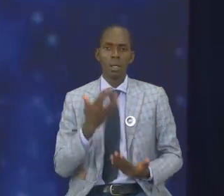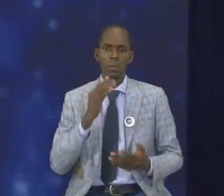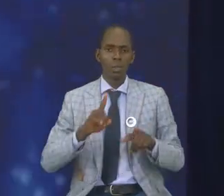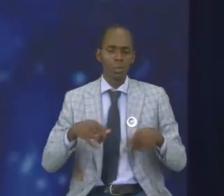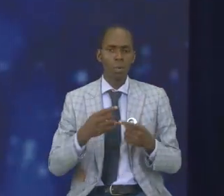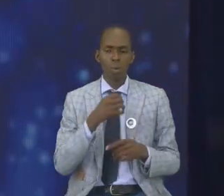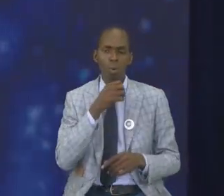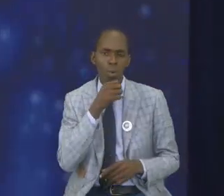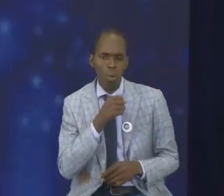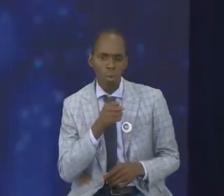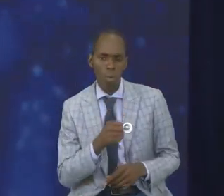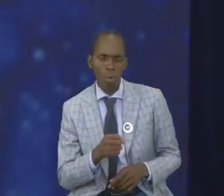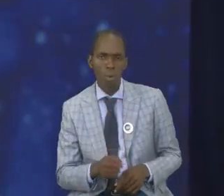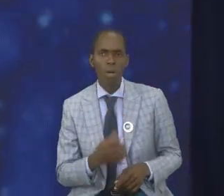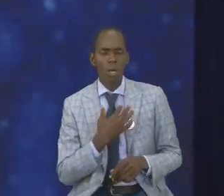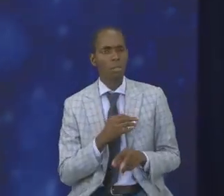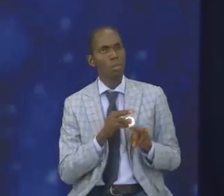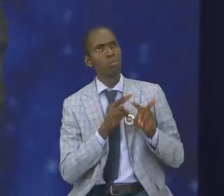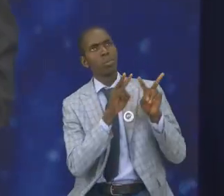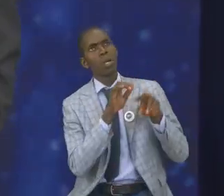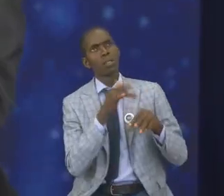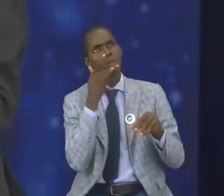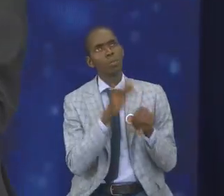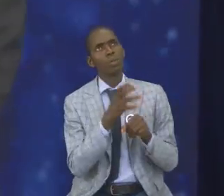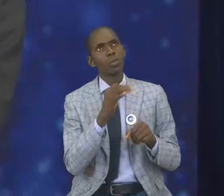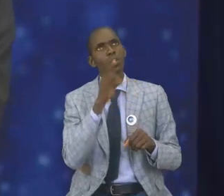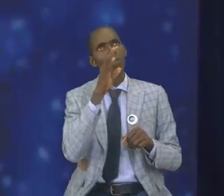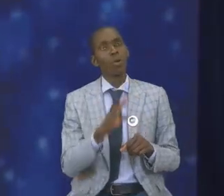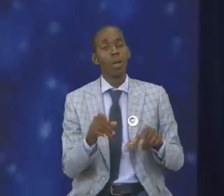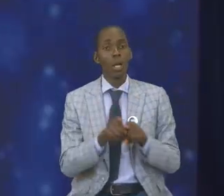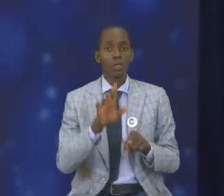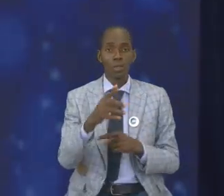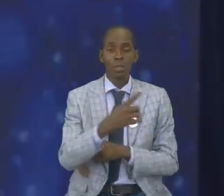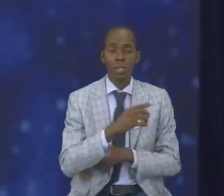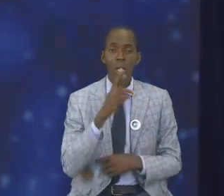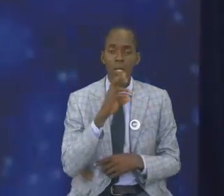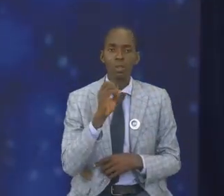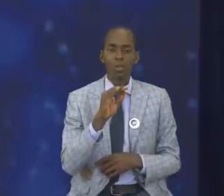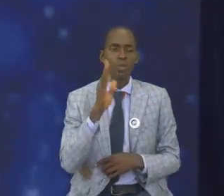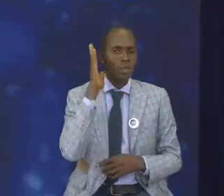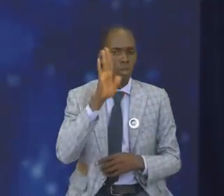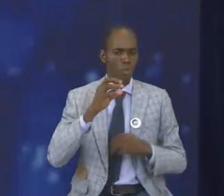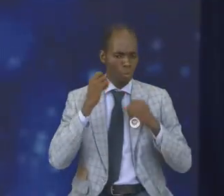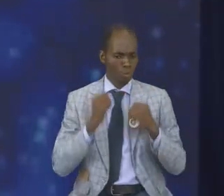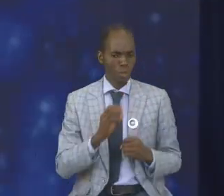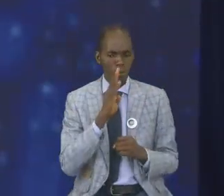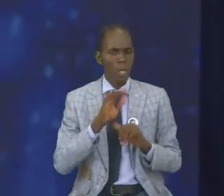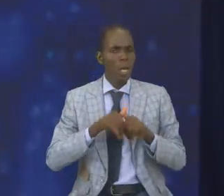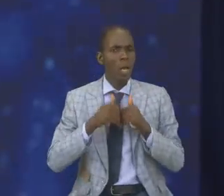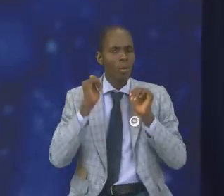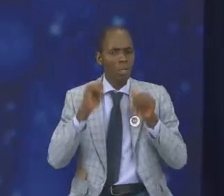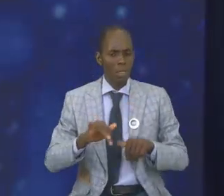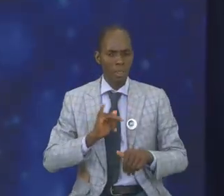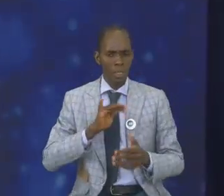and I grow older and I look at the promise of God, as your days are so shall your strength be, how can I become 10